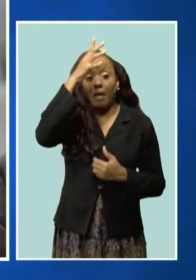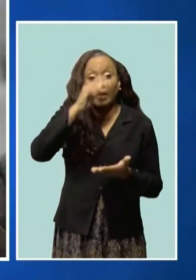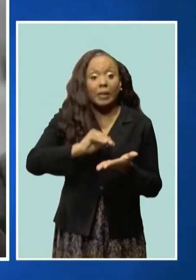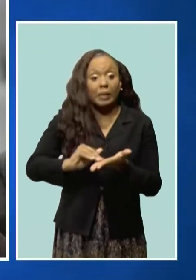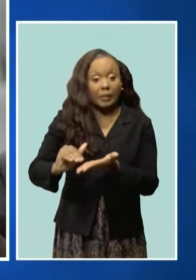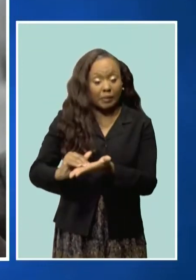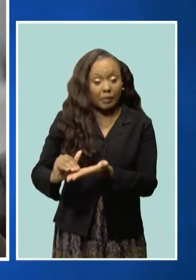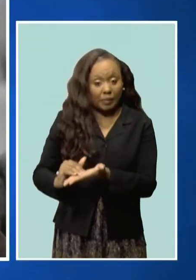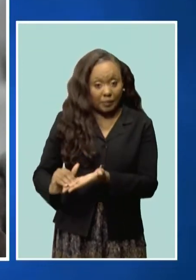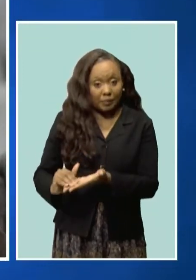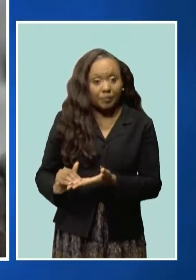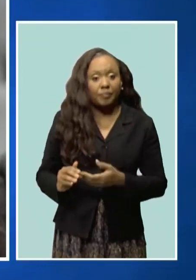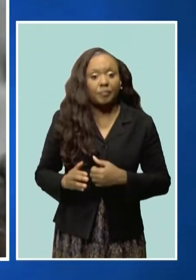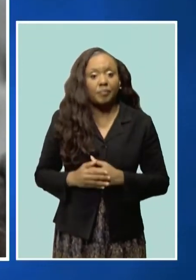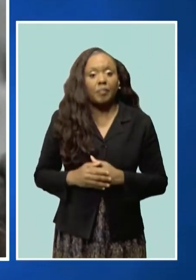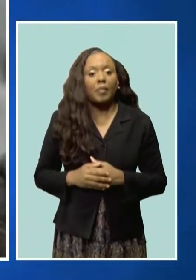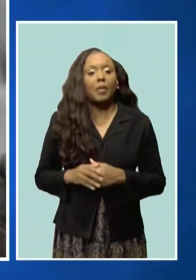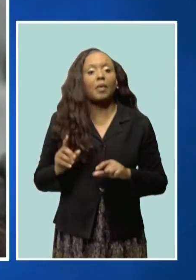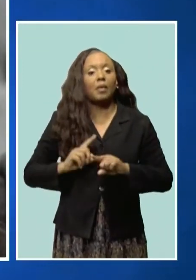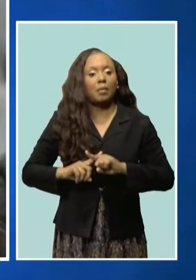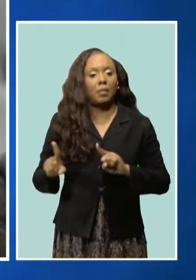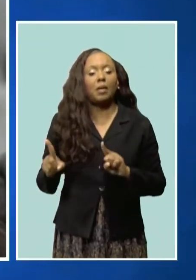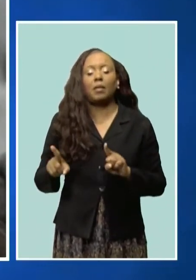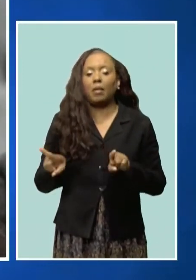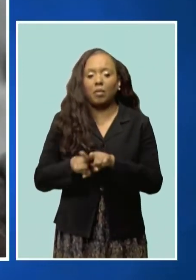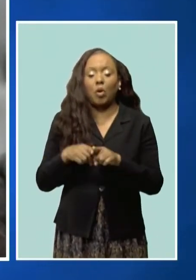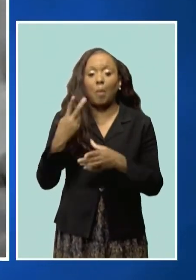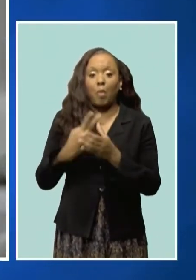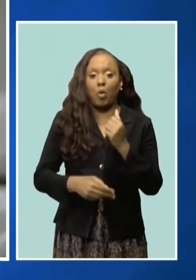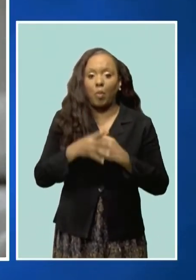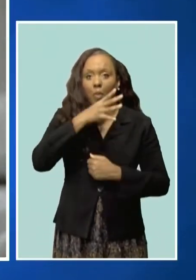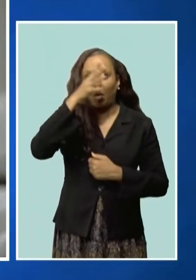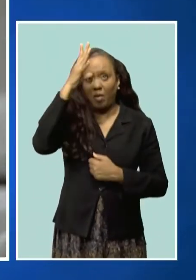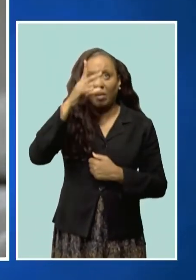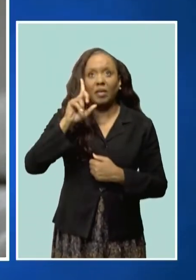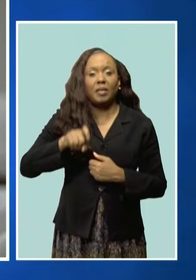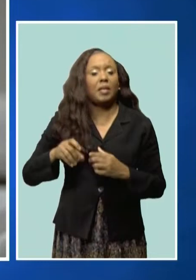parental leave had come up during consultations.